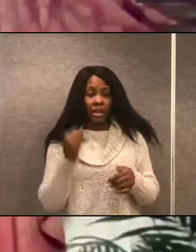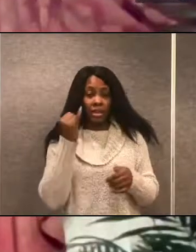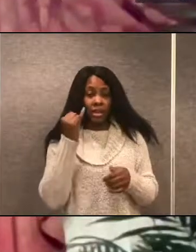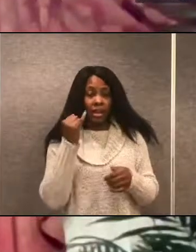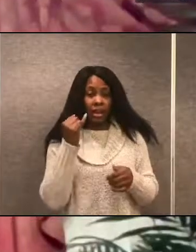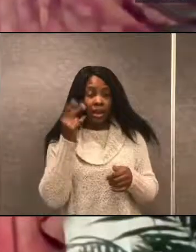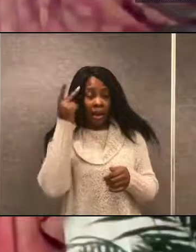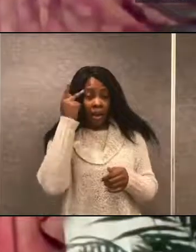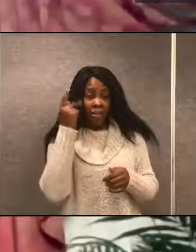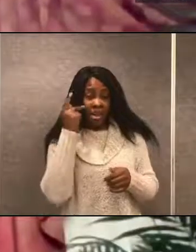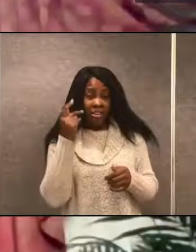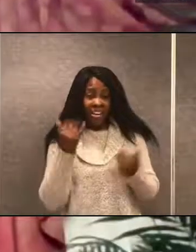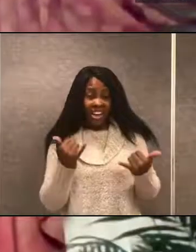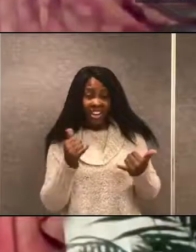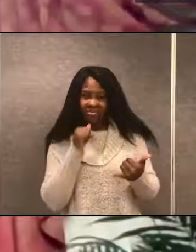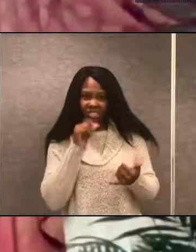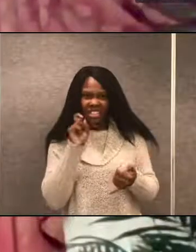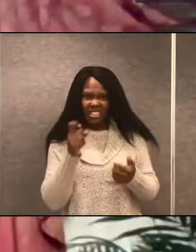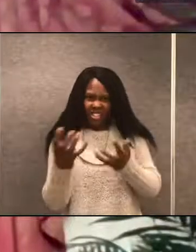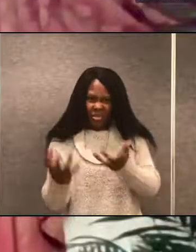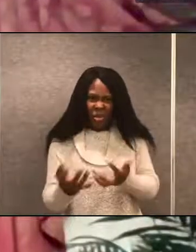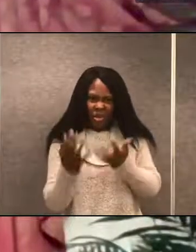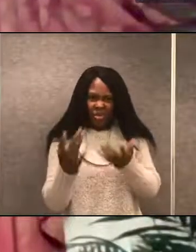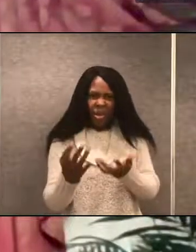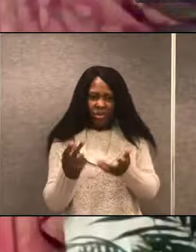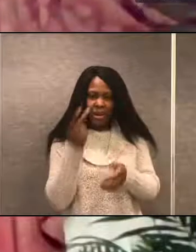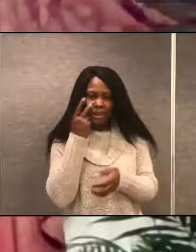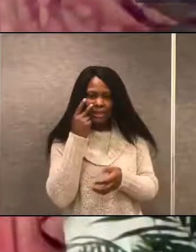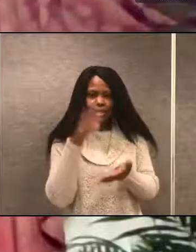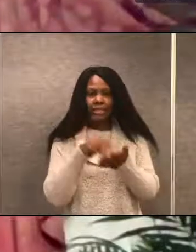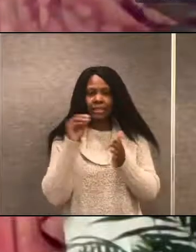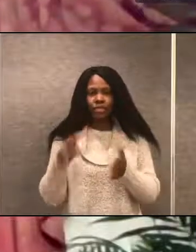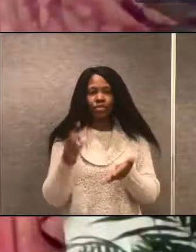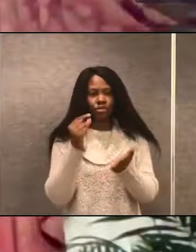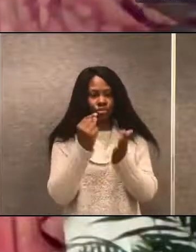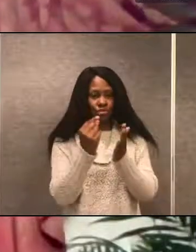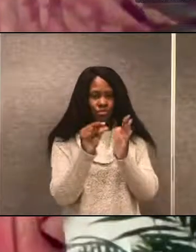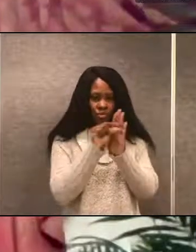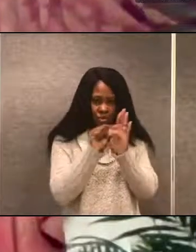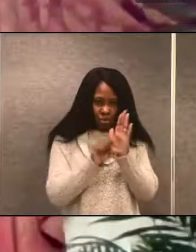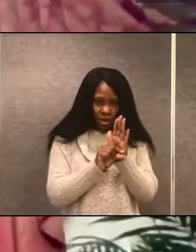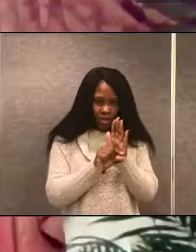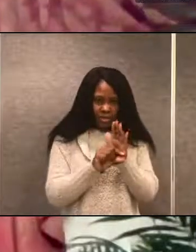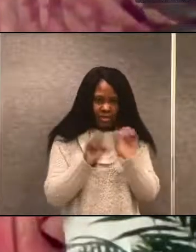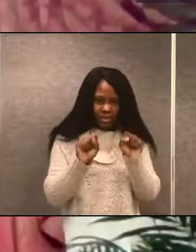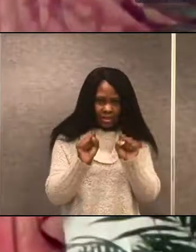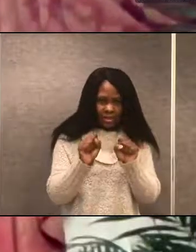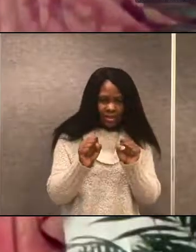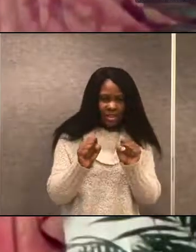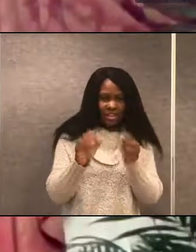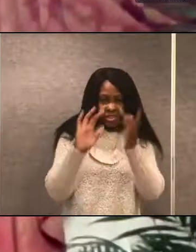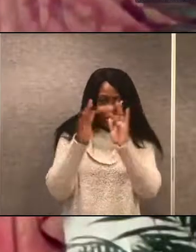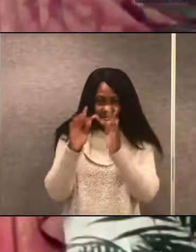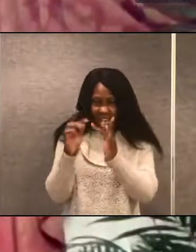not have to wait until report card time. They can just log in and they will see exactly how their child is, how they're doing. And